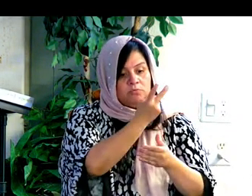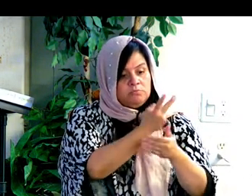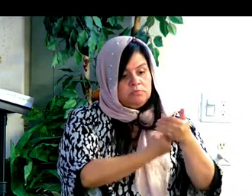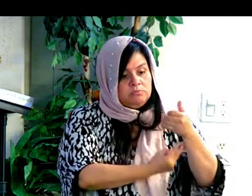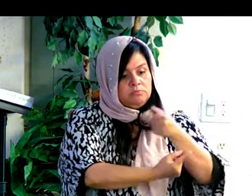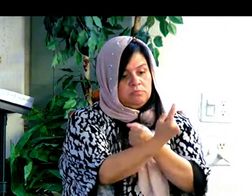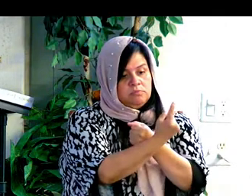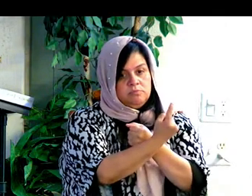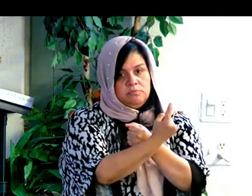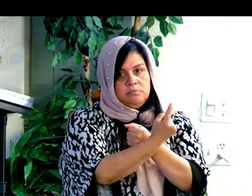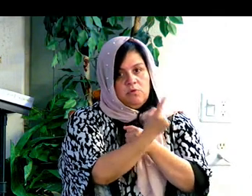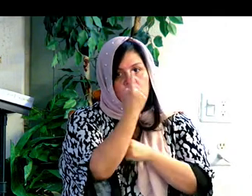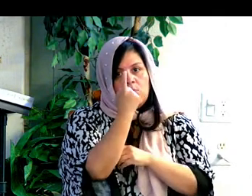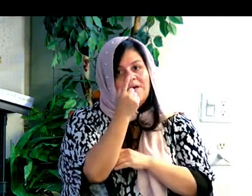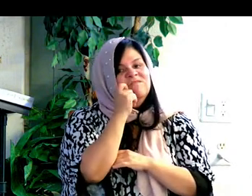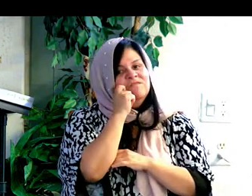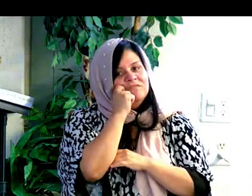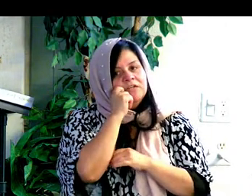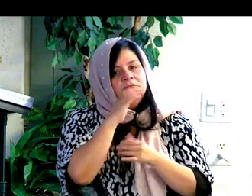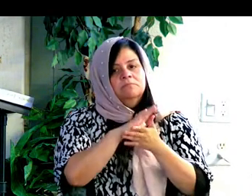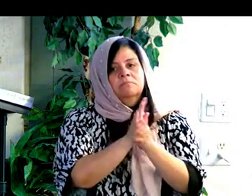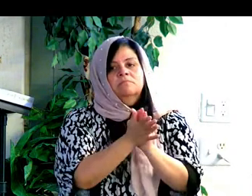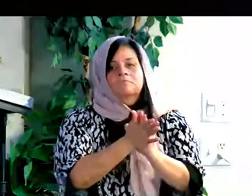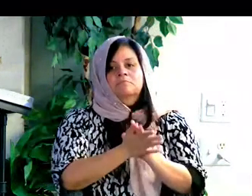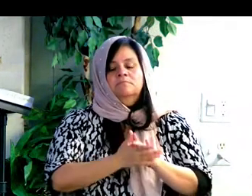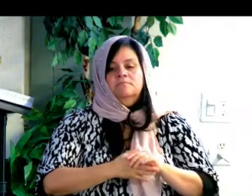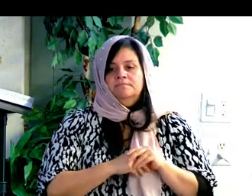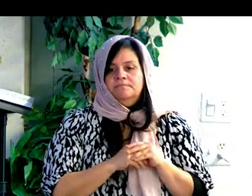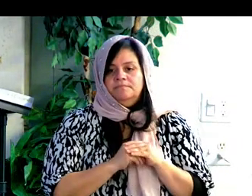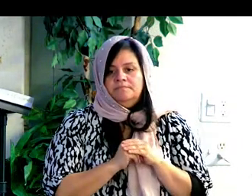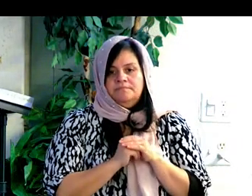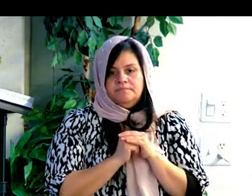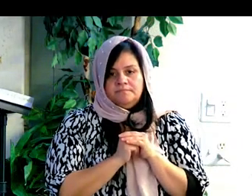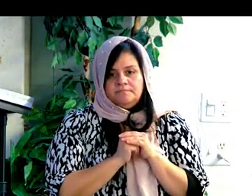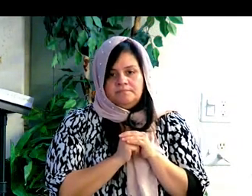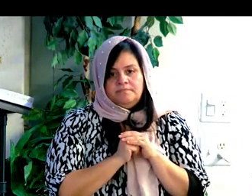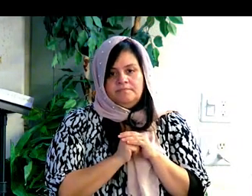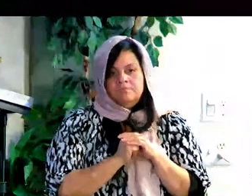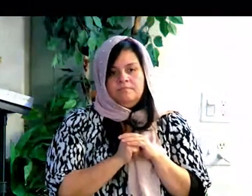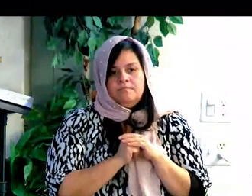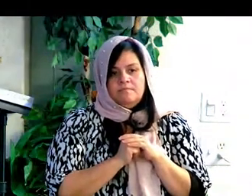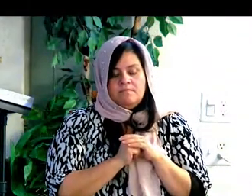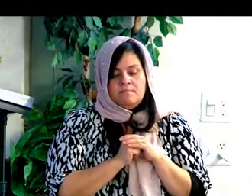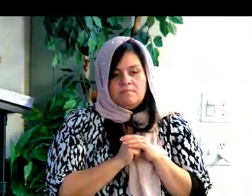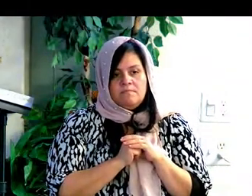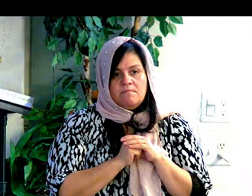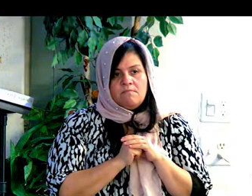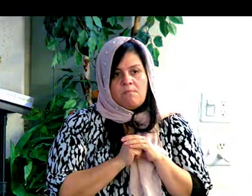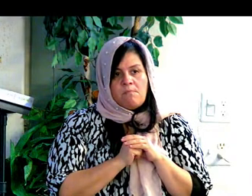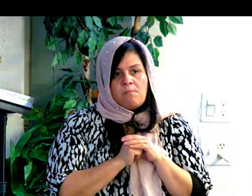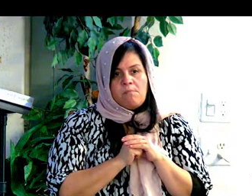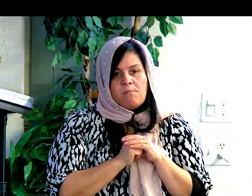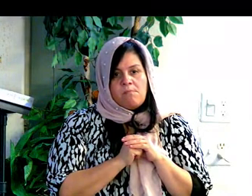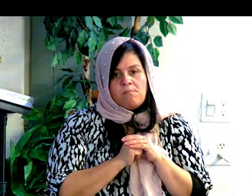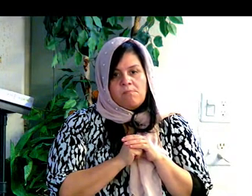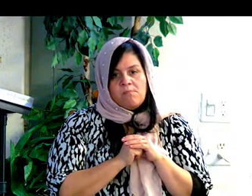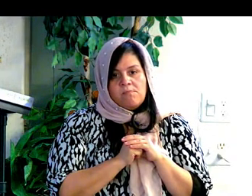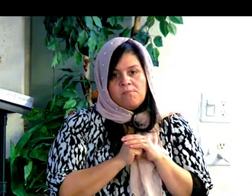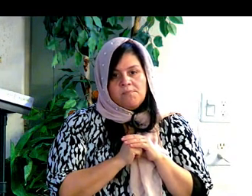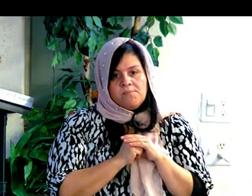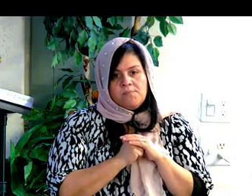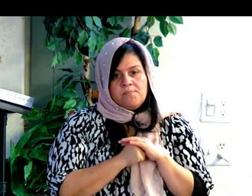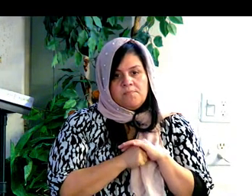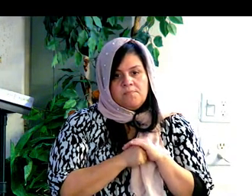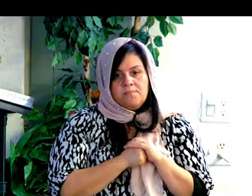Pero desde el principio de la creación, Dios lo hizo varón y hembra. Por esta razón, el hombre dejara a su padre